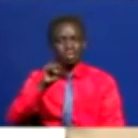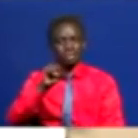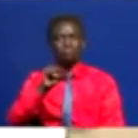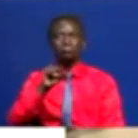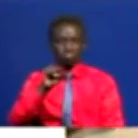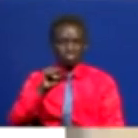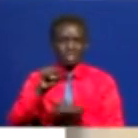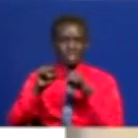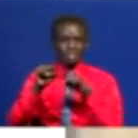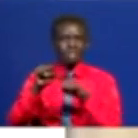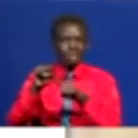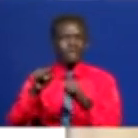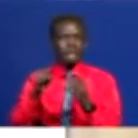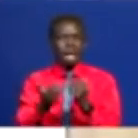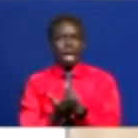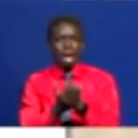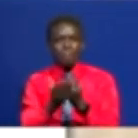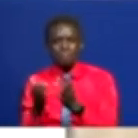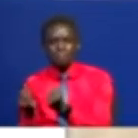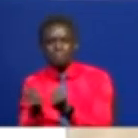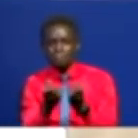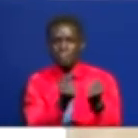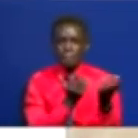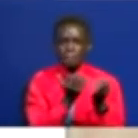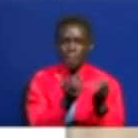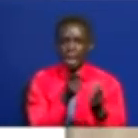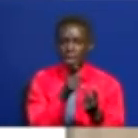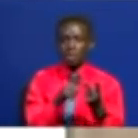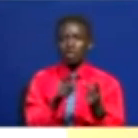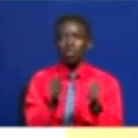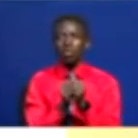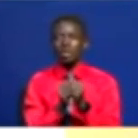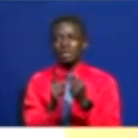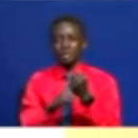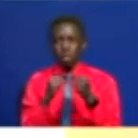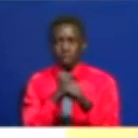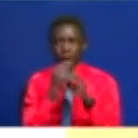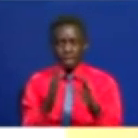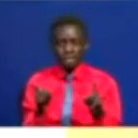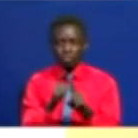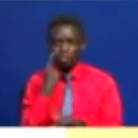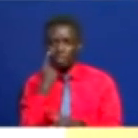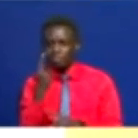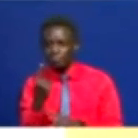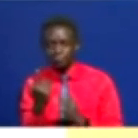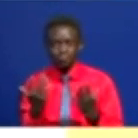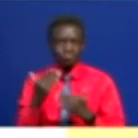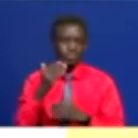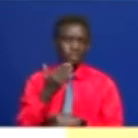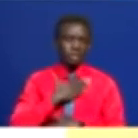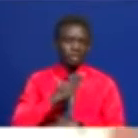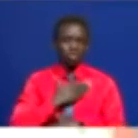business and six workers. The consignment, which was intended to be supplied within Nakuru and neighboring counties, would have